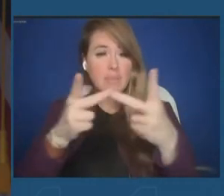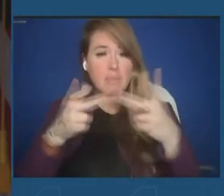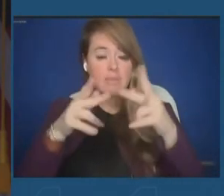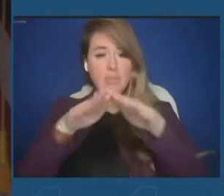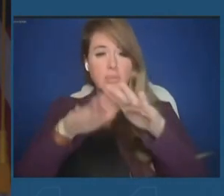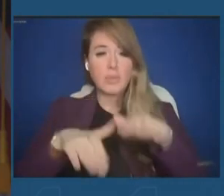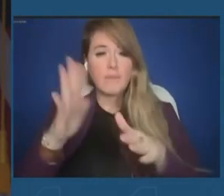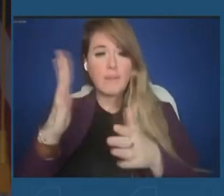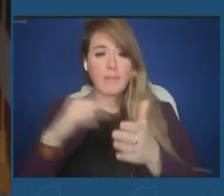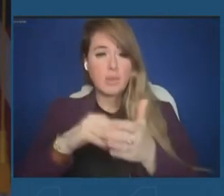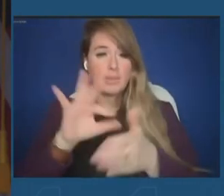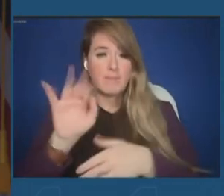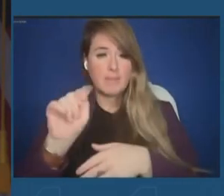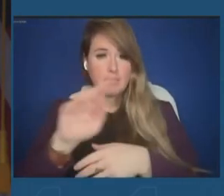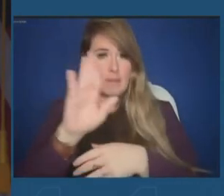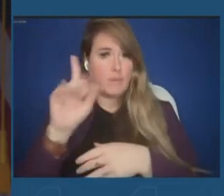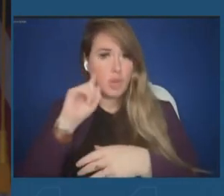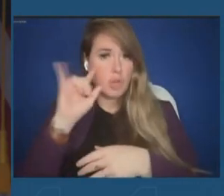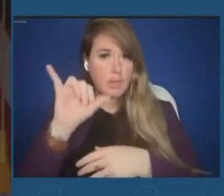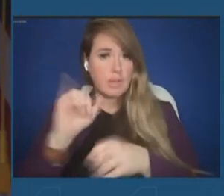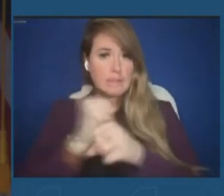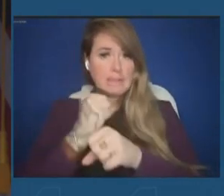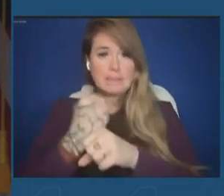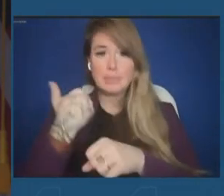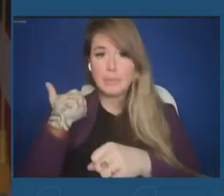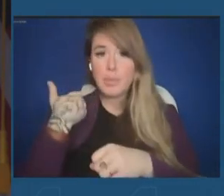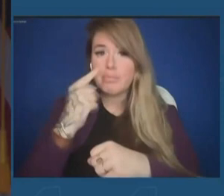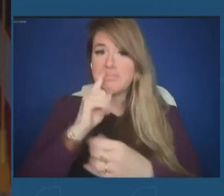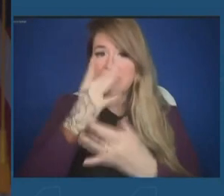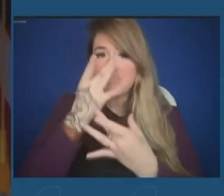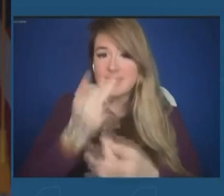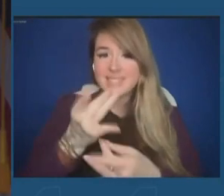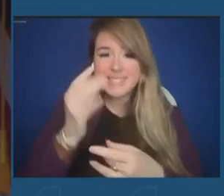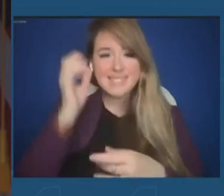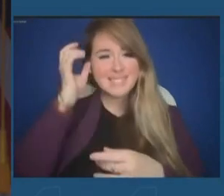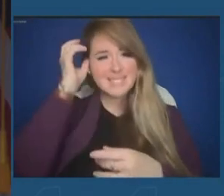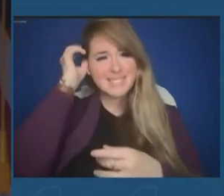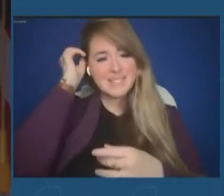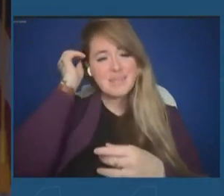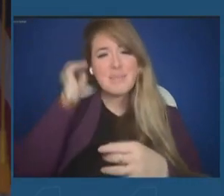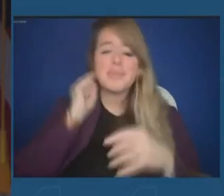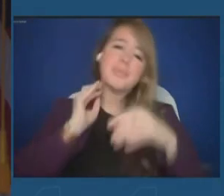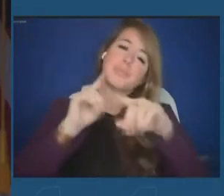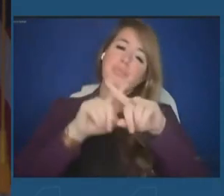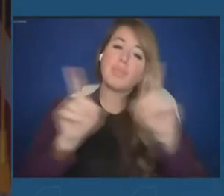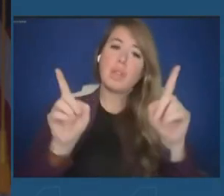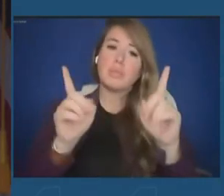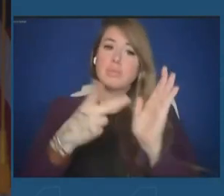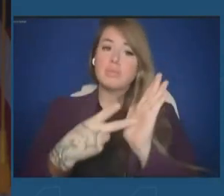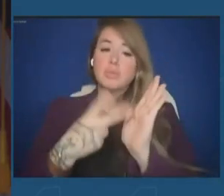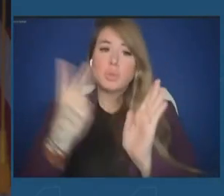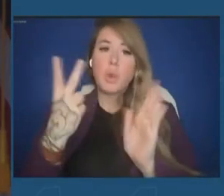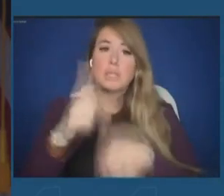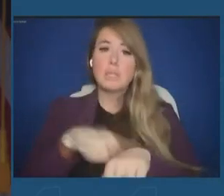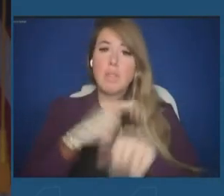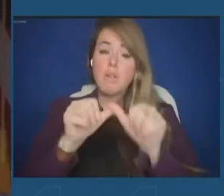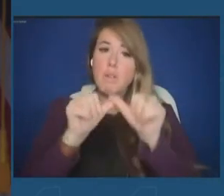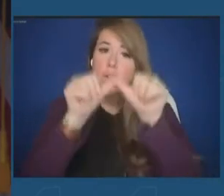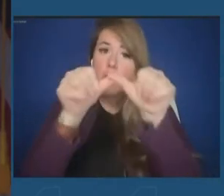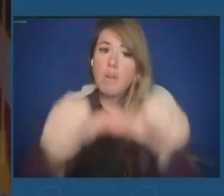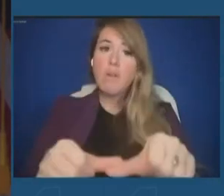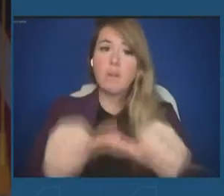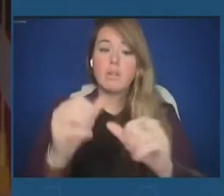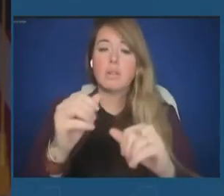I never heard of that statistic before. It's kind of interesting. Put that one in the books. Twice as long as the next